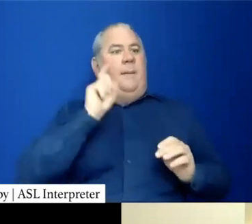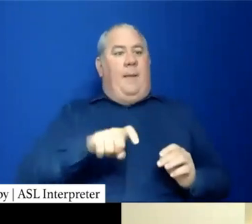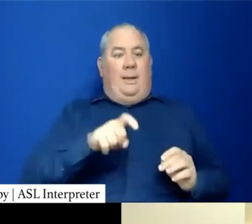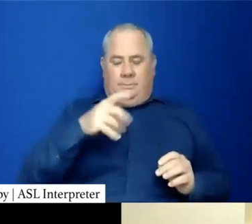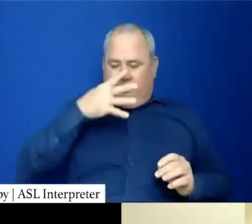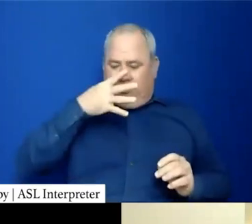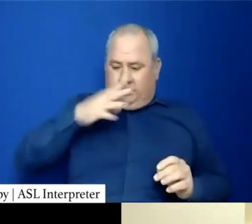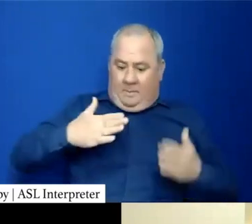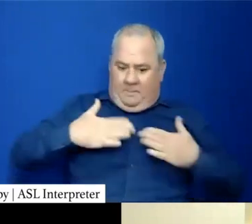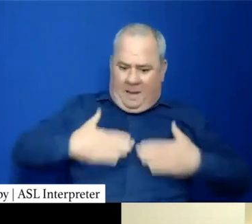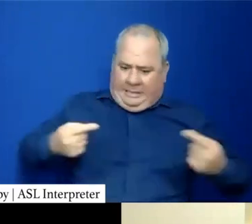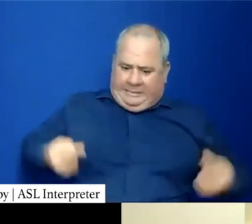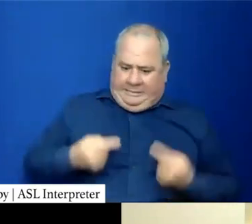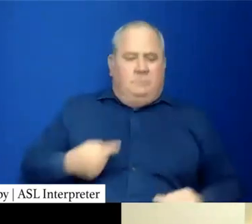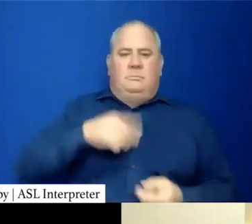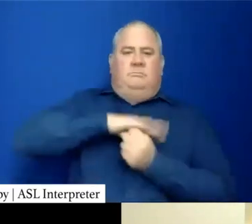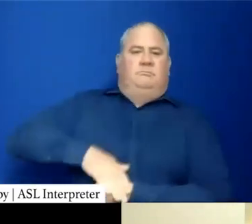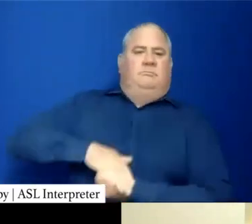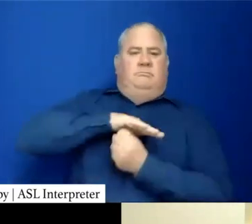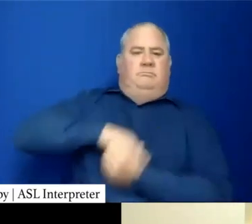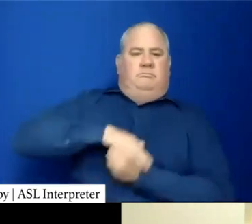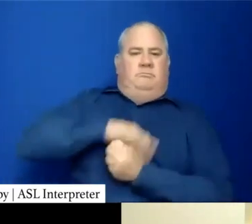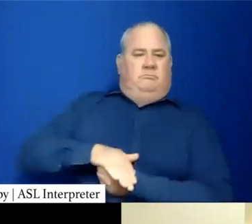Because you're taught that your pain doesn't matter.